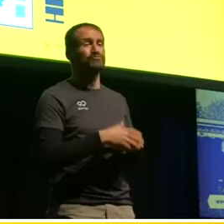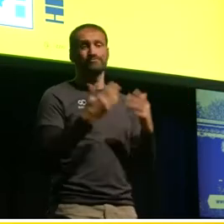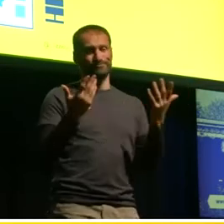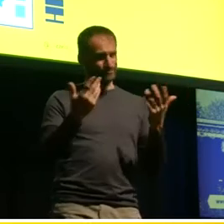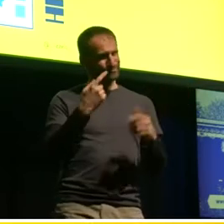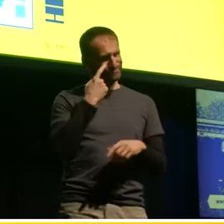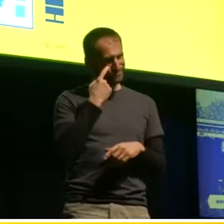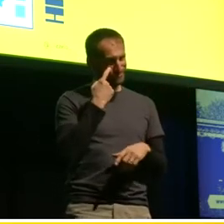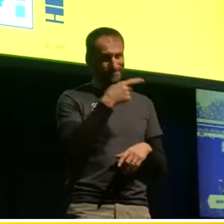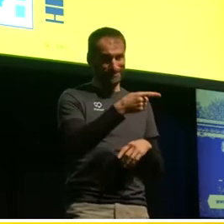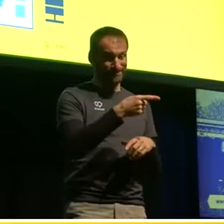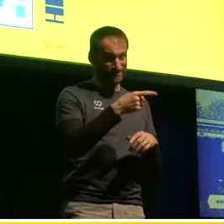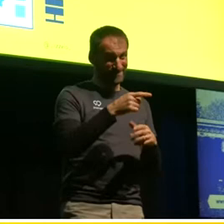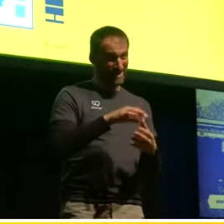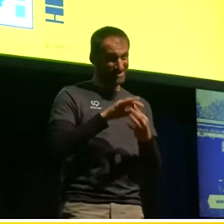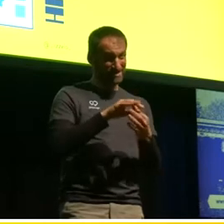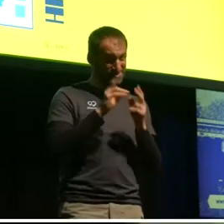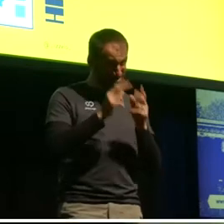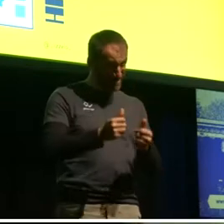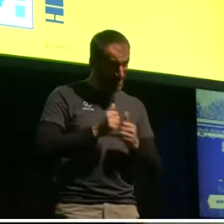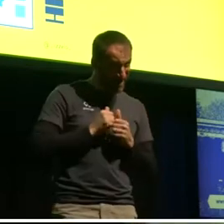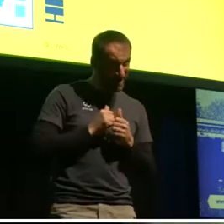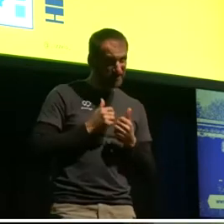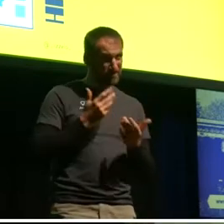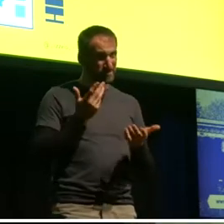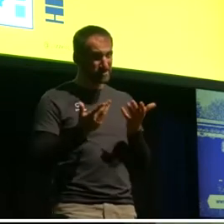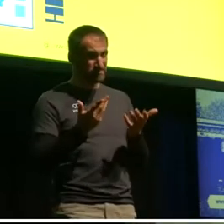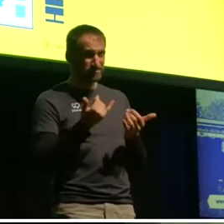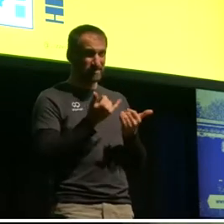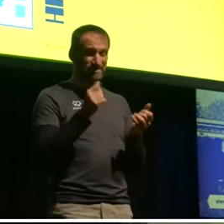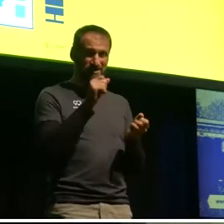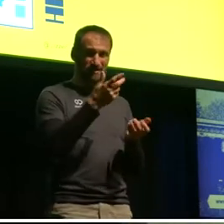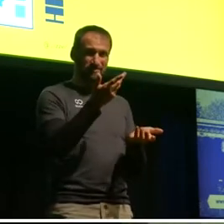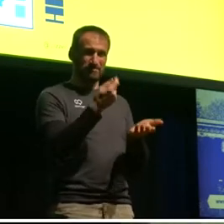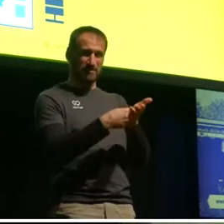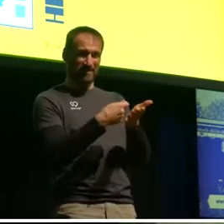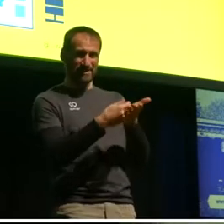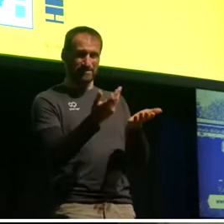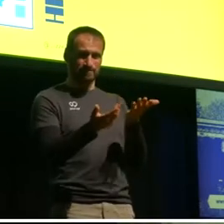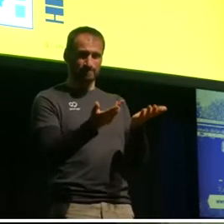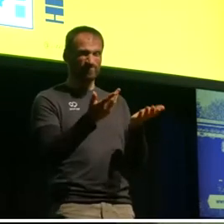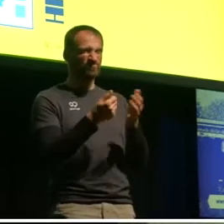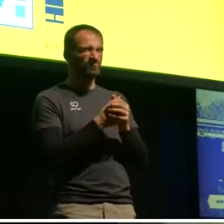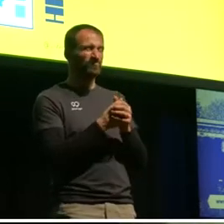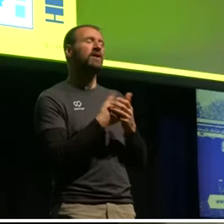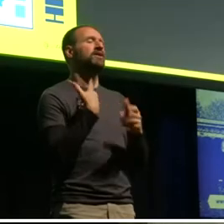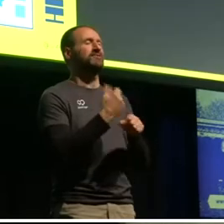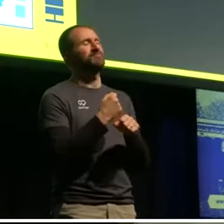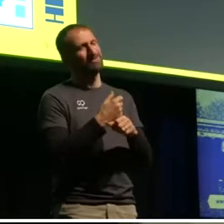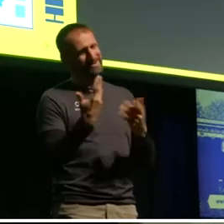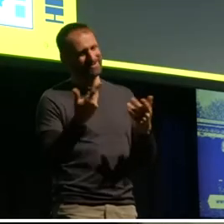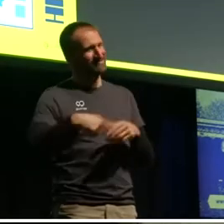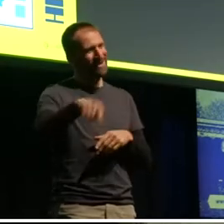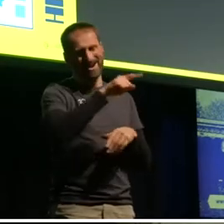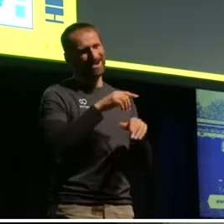see if this approach is like helping us? So how can we rate that? We do what developers like to do. We do